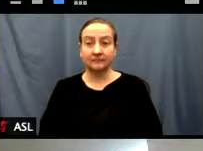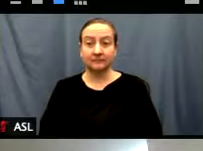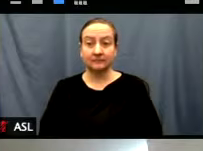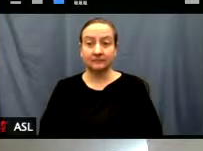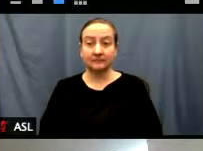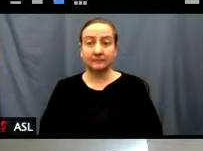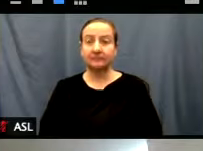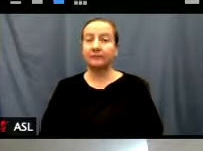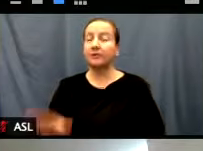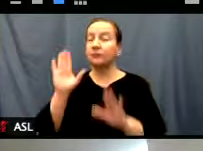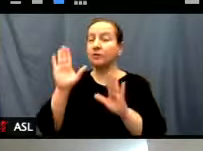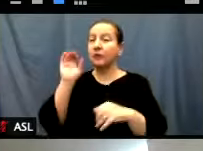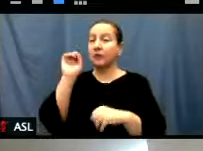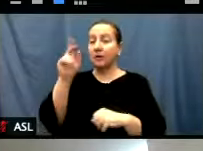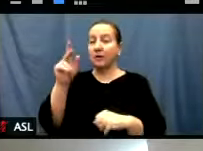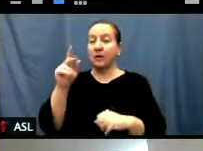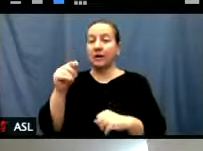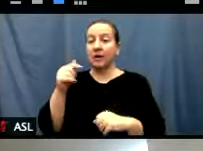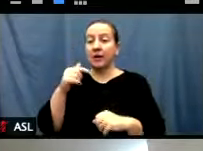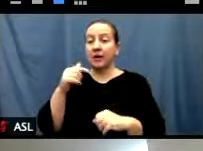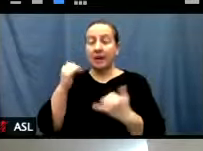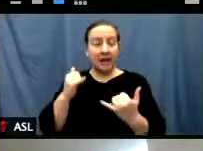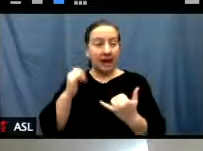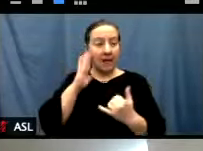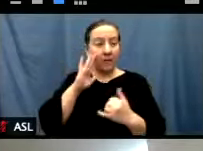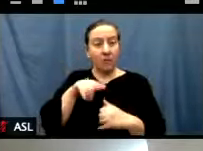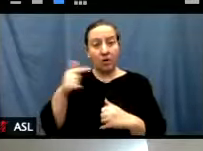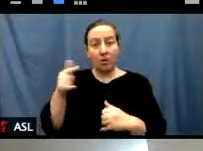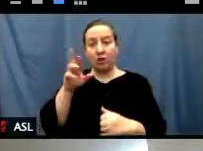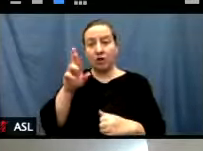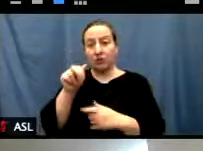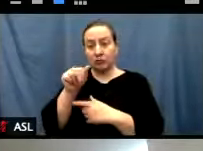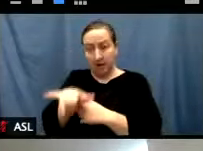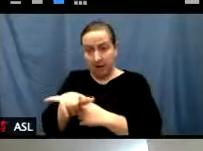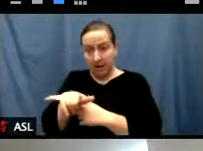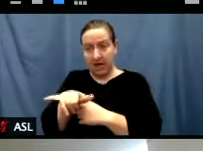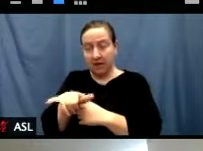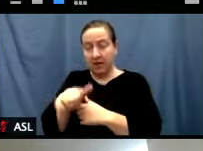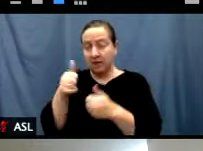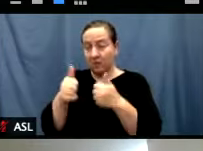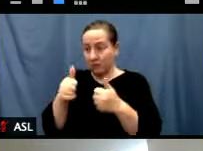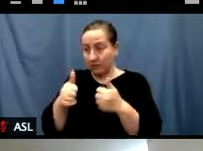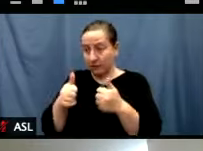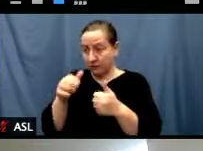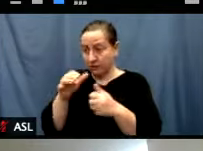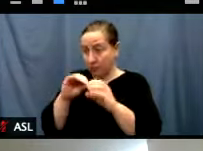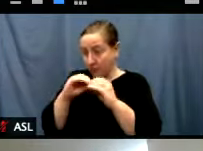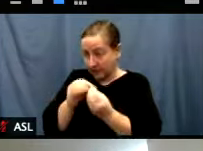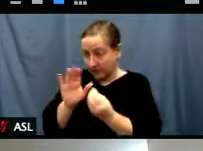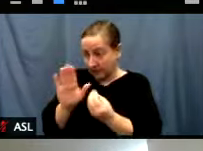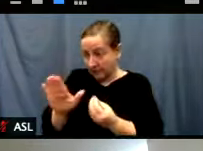Great. Okay, I will take it over to Ray, and if you could say which outlet that you're with.